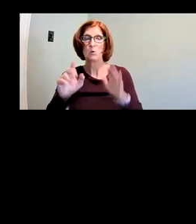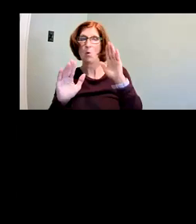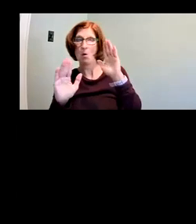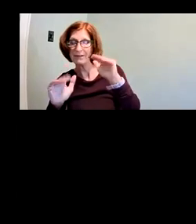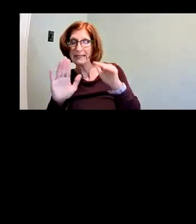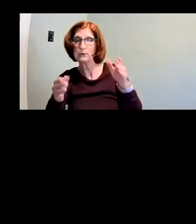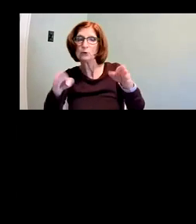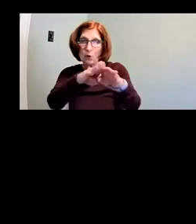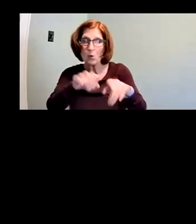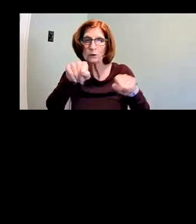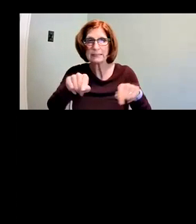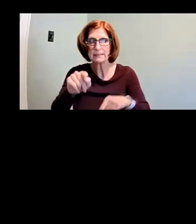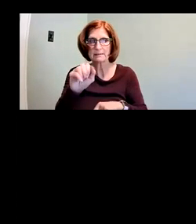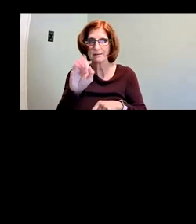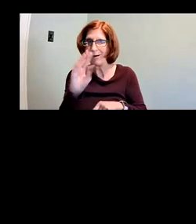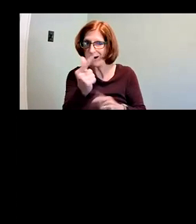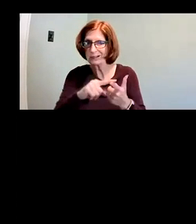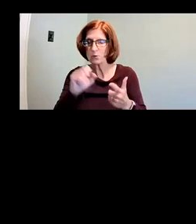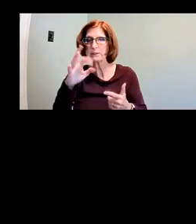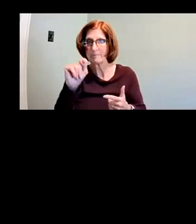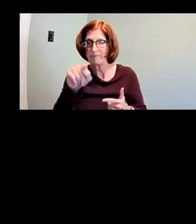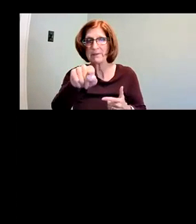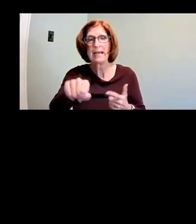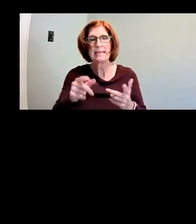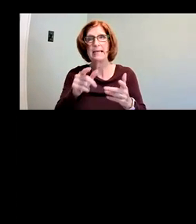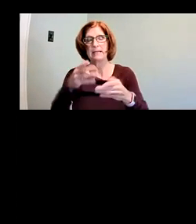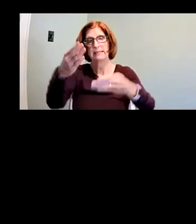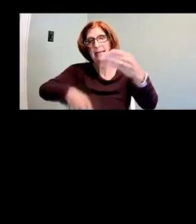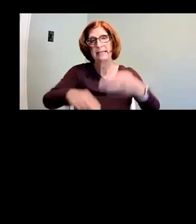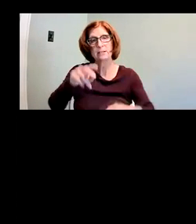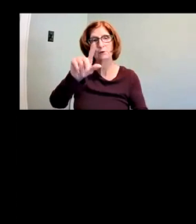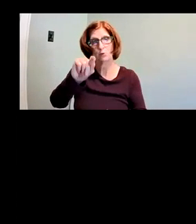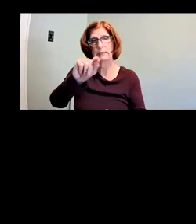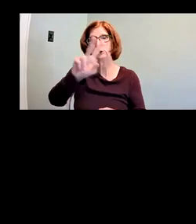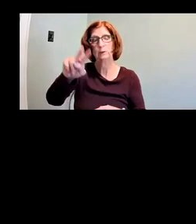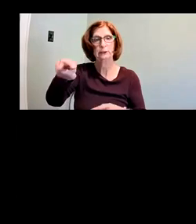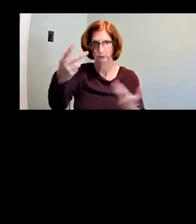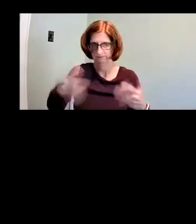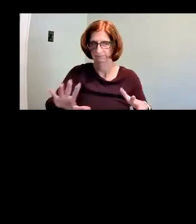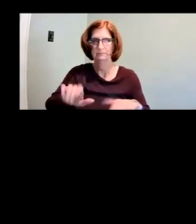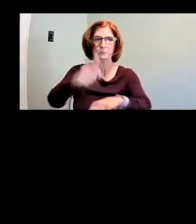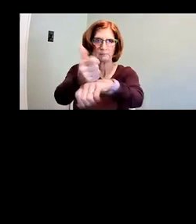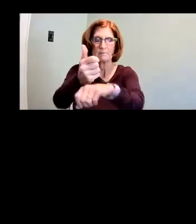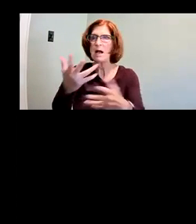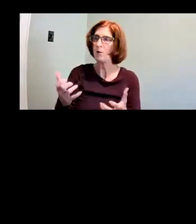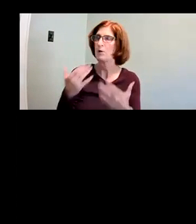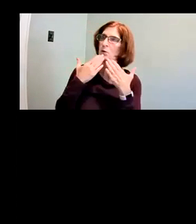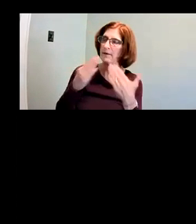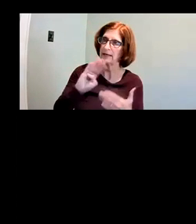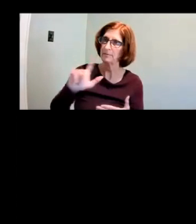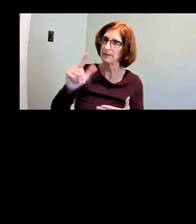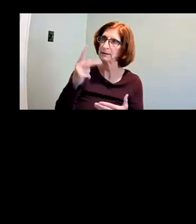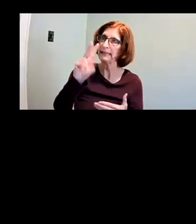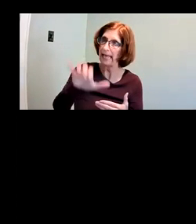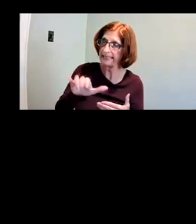August or September and be in service by the end of 2022. I want to note that Bill Gaddy, the president of Trek Development Group, is on the